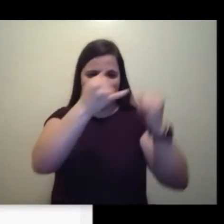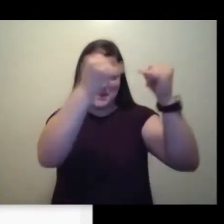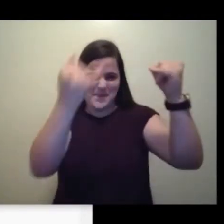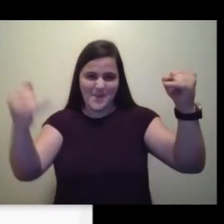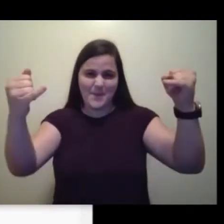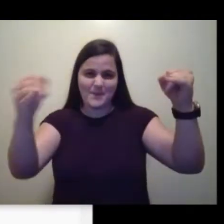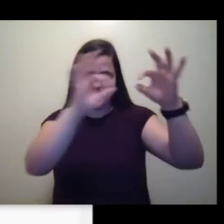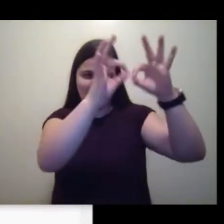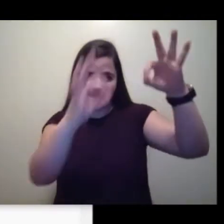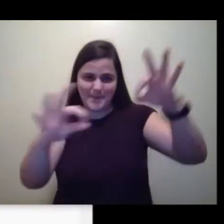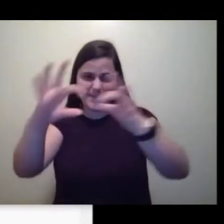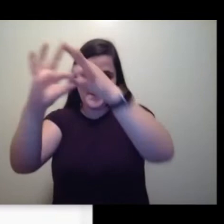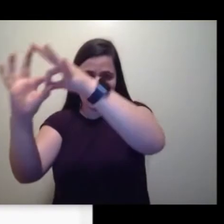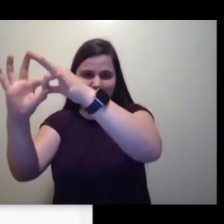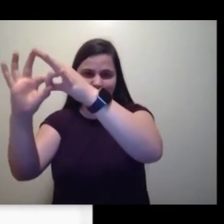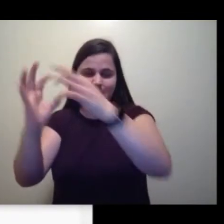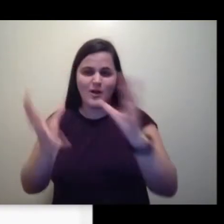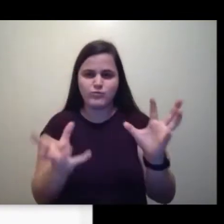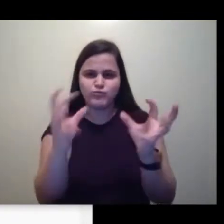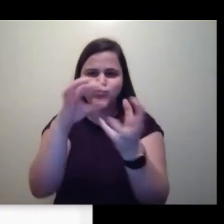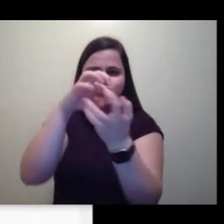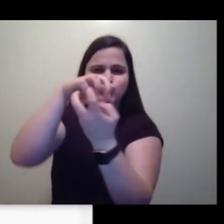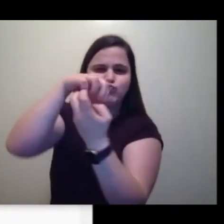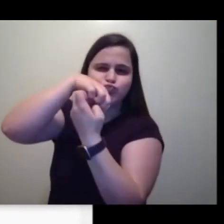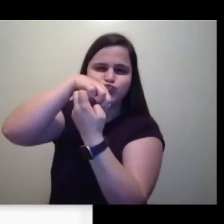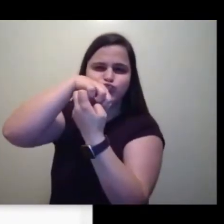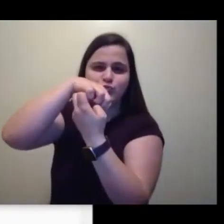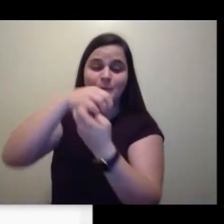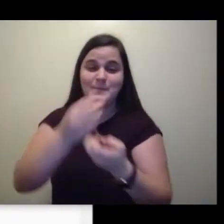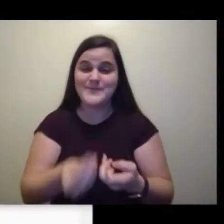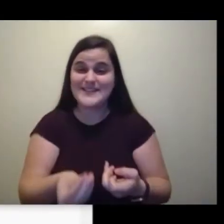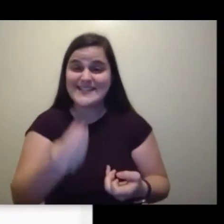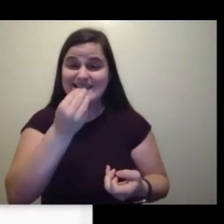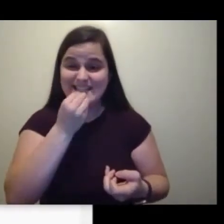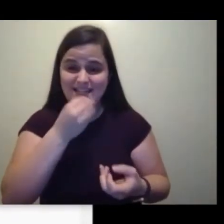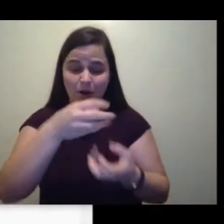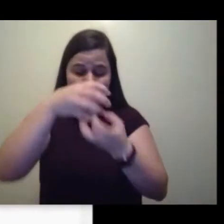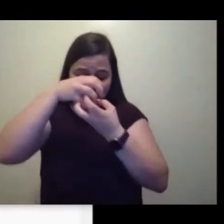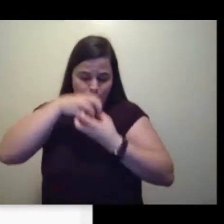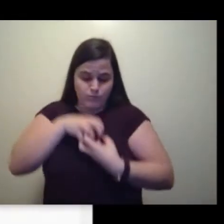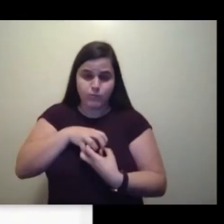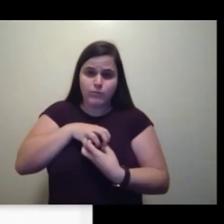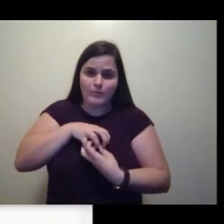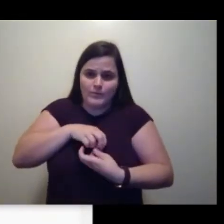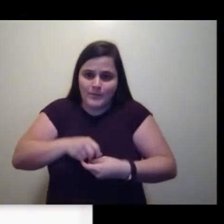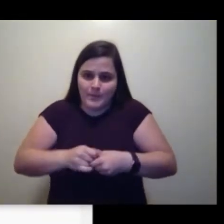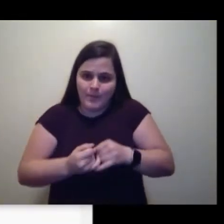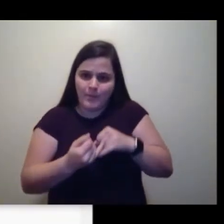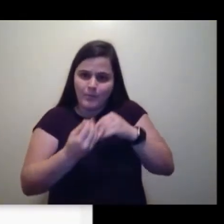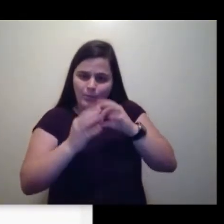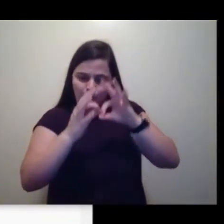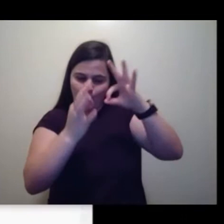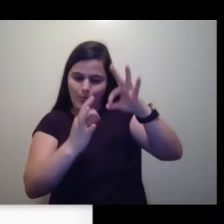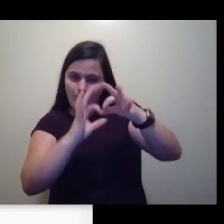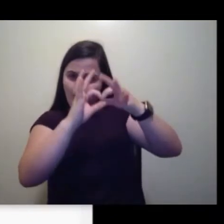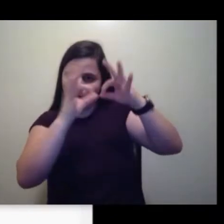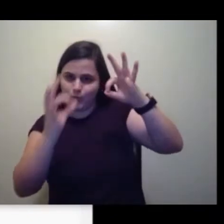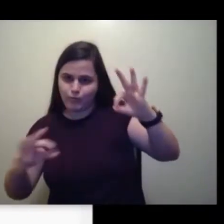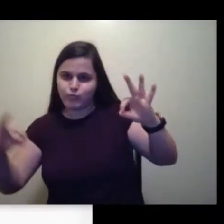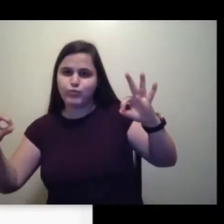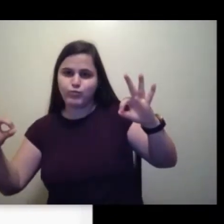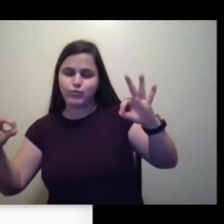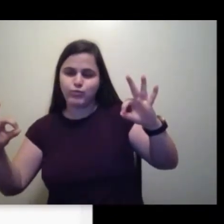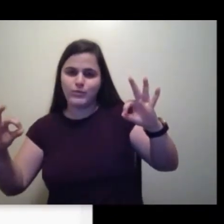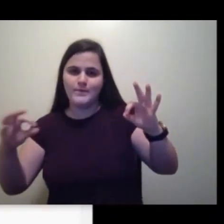shape. When we eat protein, it gets broken down into its individual amino acids.